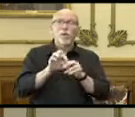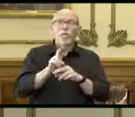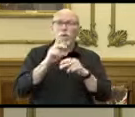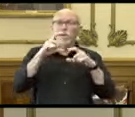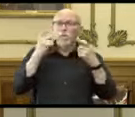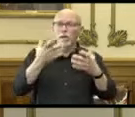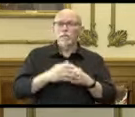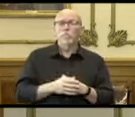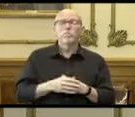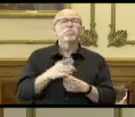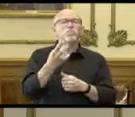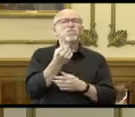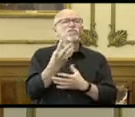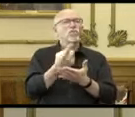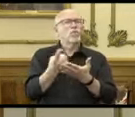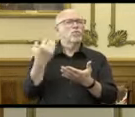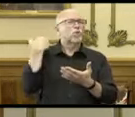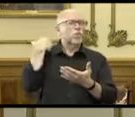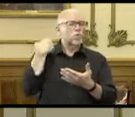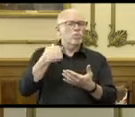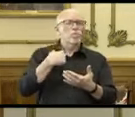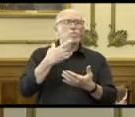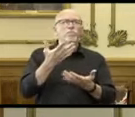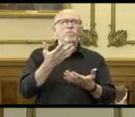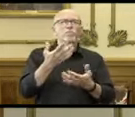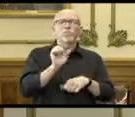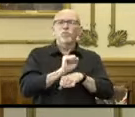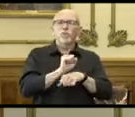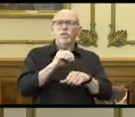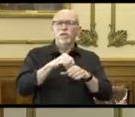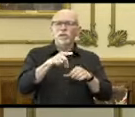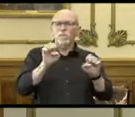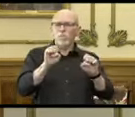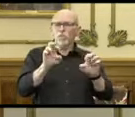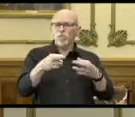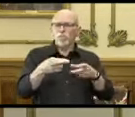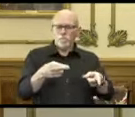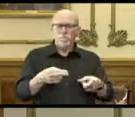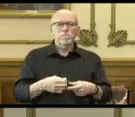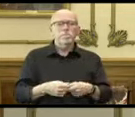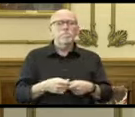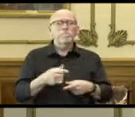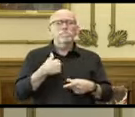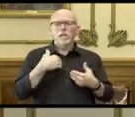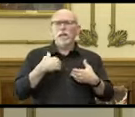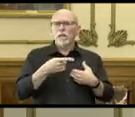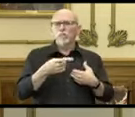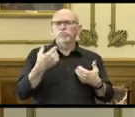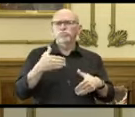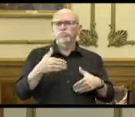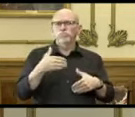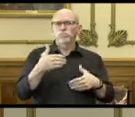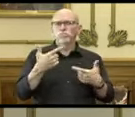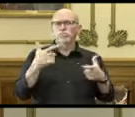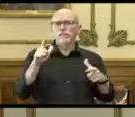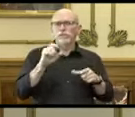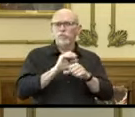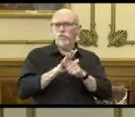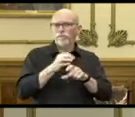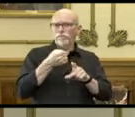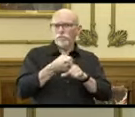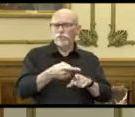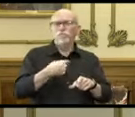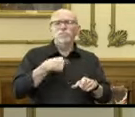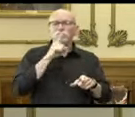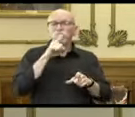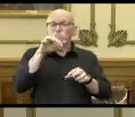mask. So a few weeks ago, while working in the emergency department, I had a pretty significant COVID exposure. Without getting too